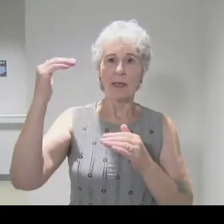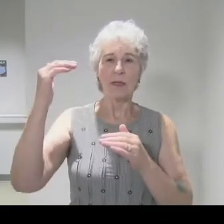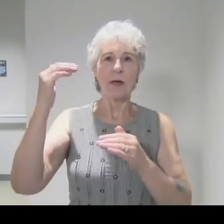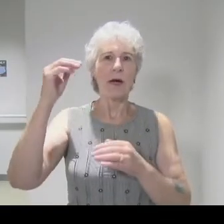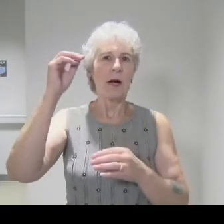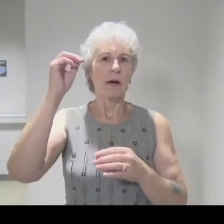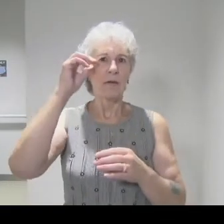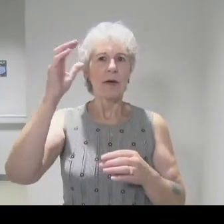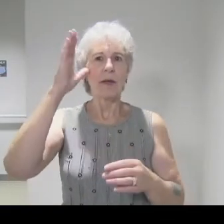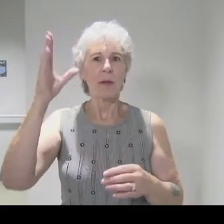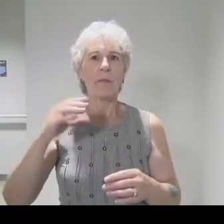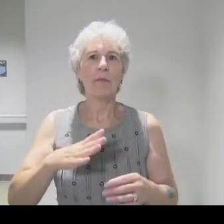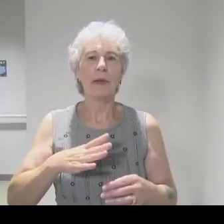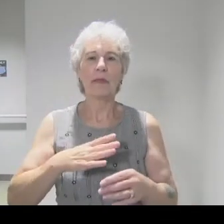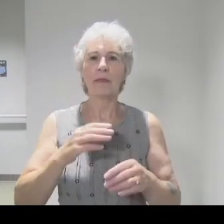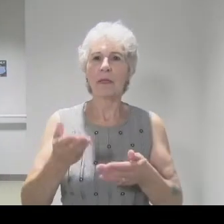our men should be aware of as well?